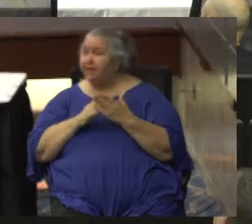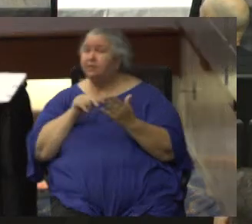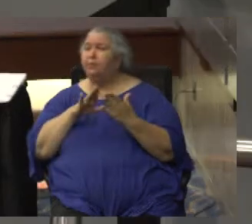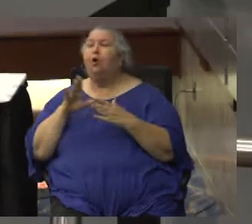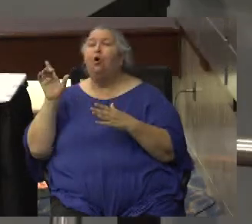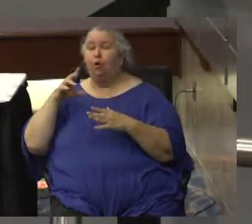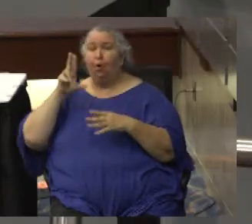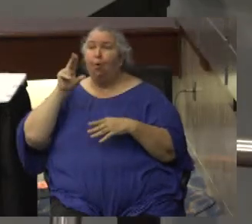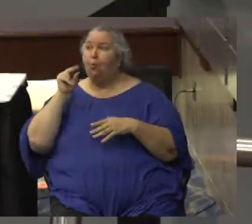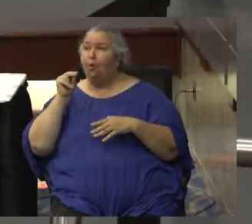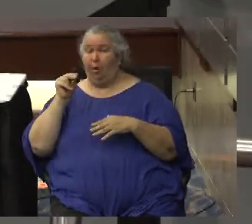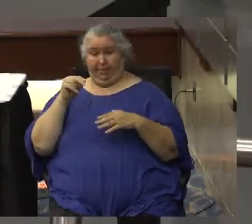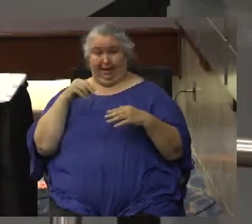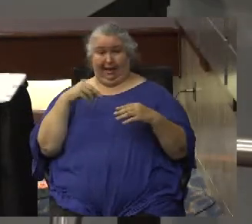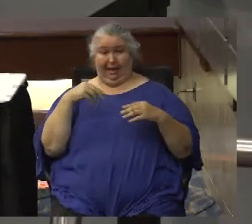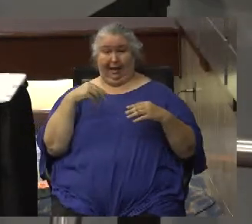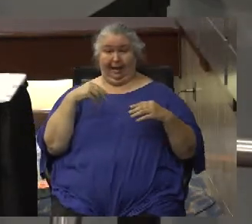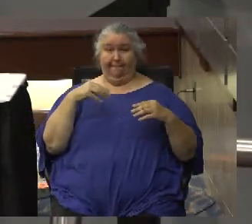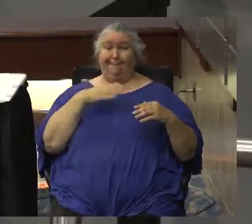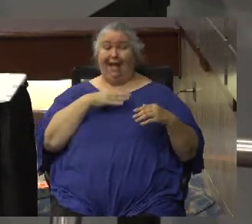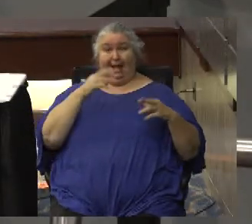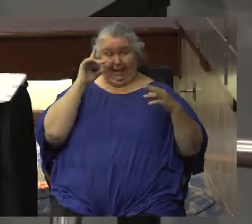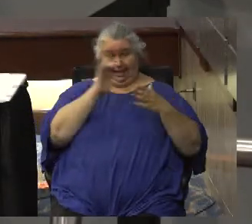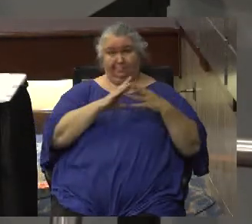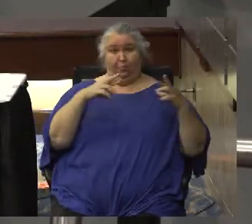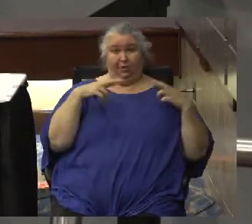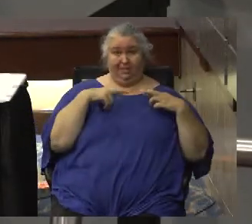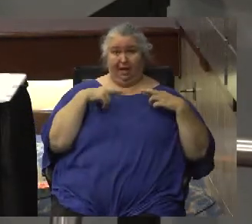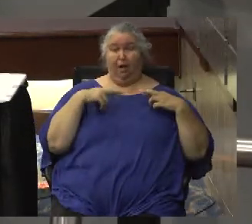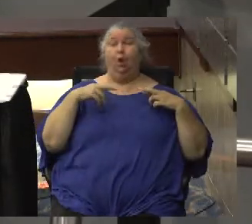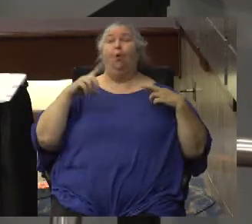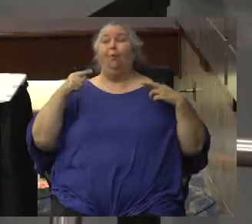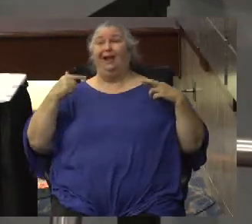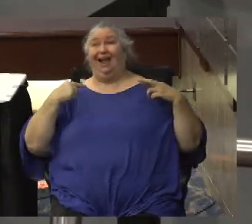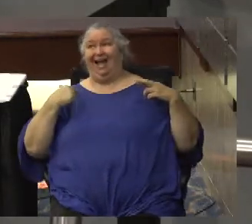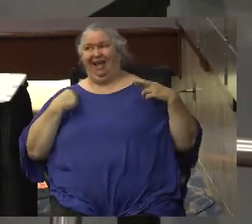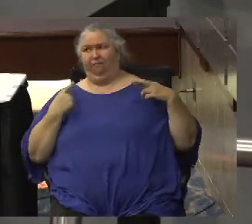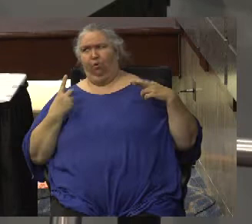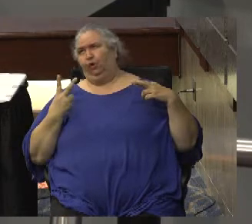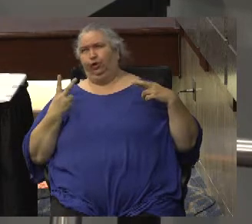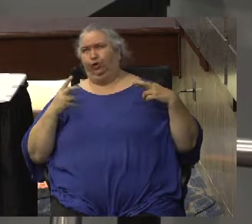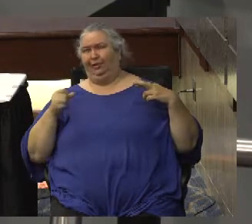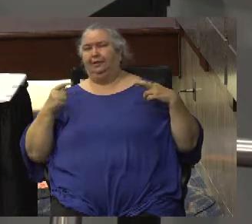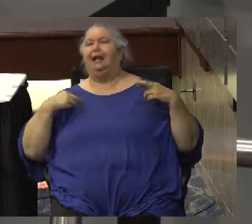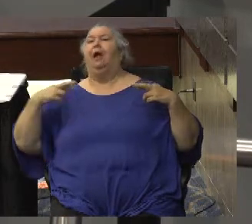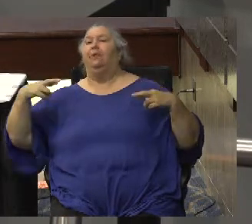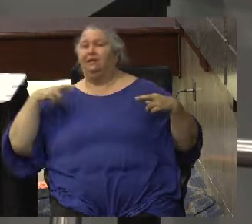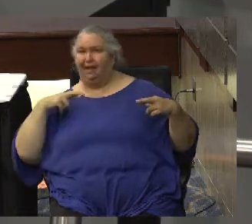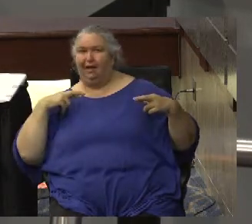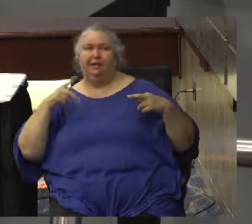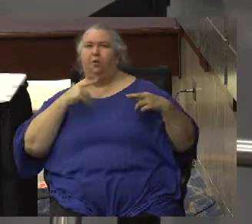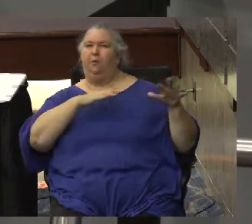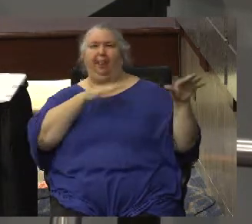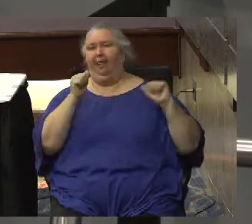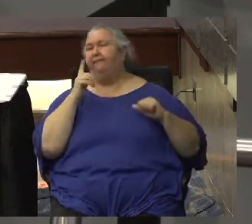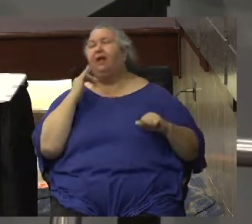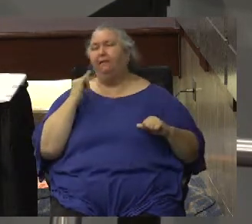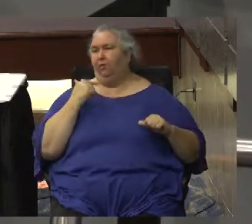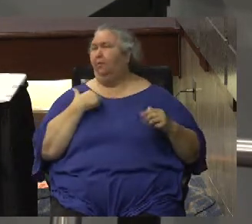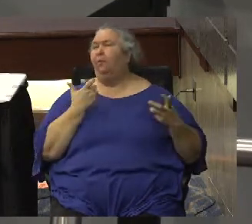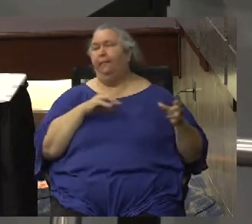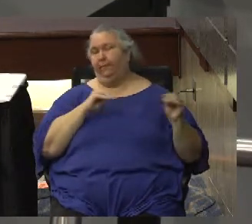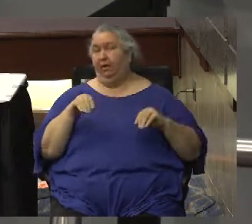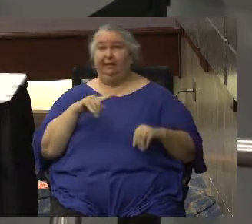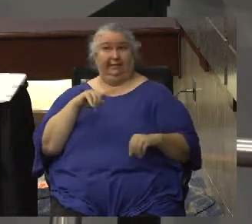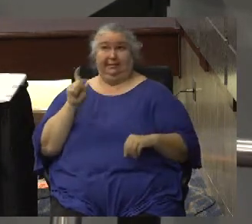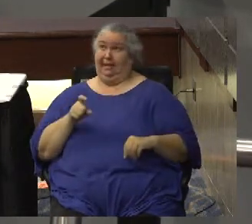once I retire. My husband's already retired, so I have about 1 to 2 years, and we honestly want to get out of California. And Texas is